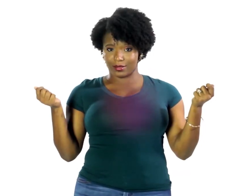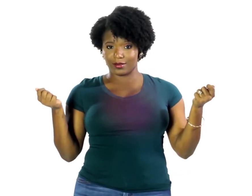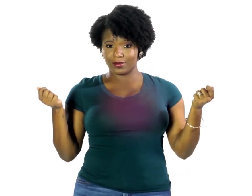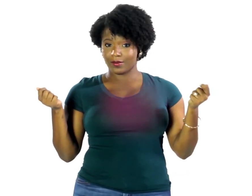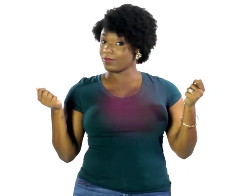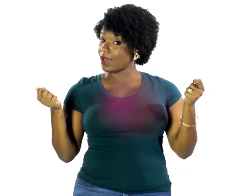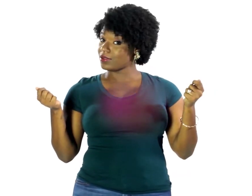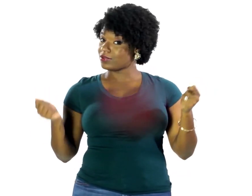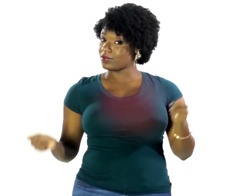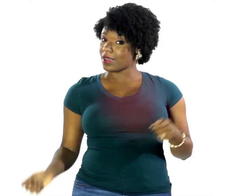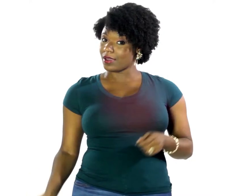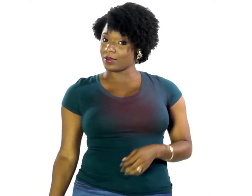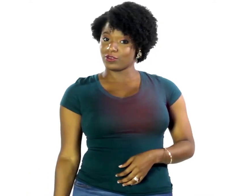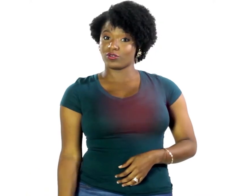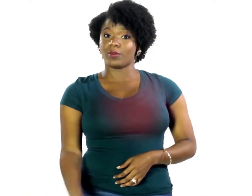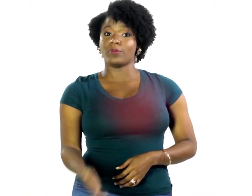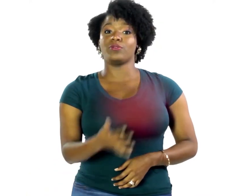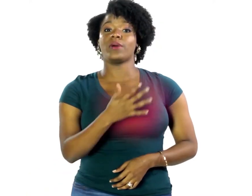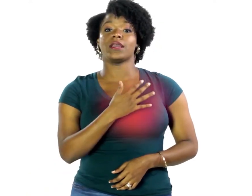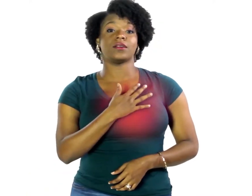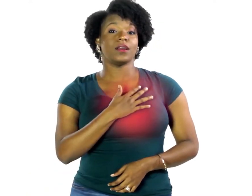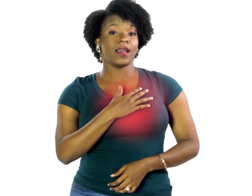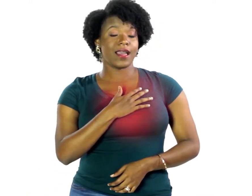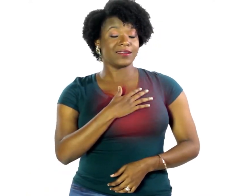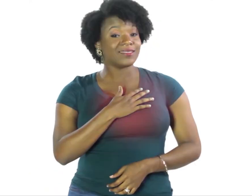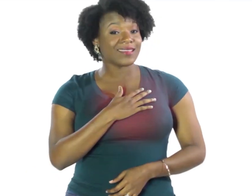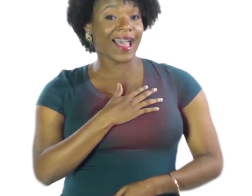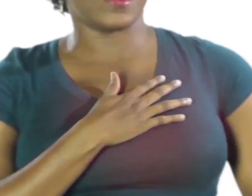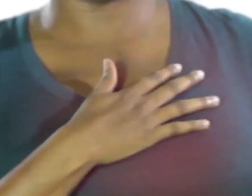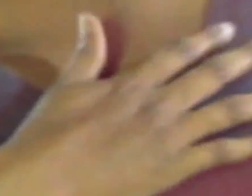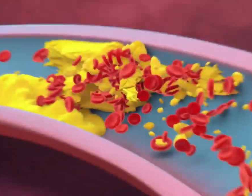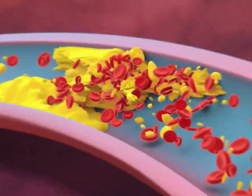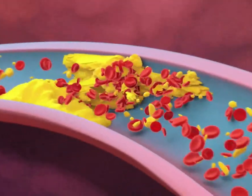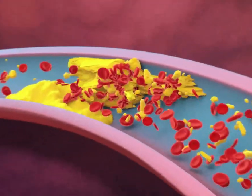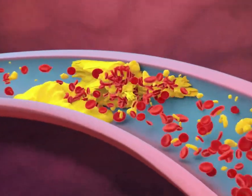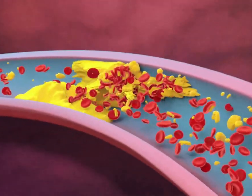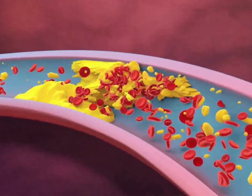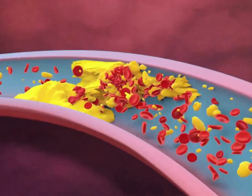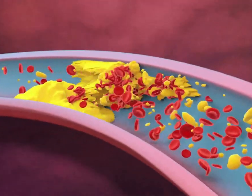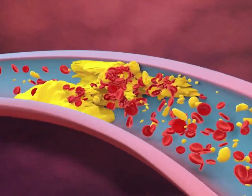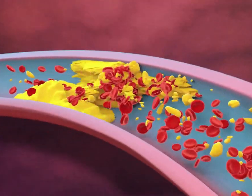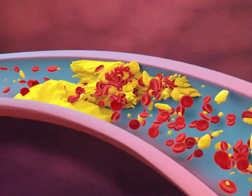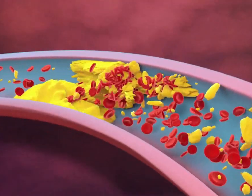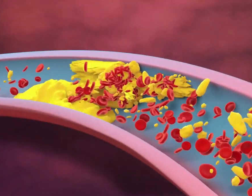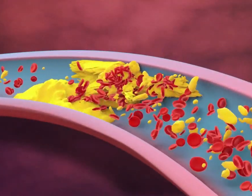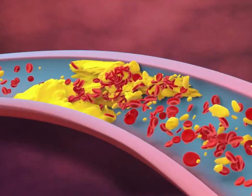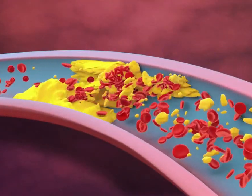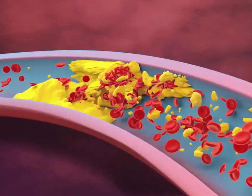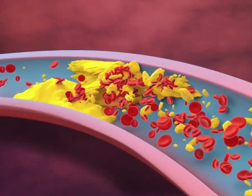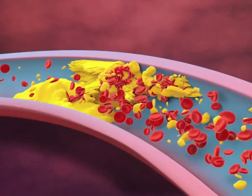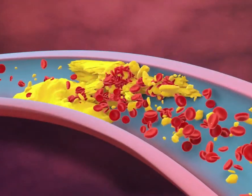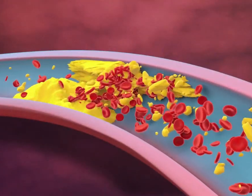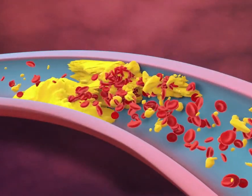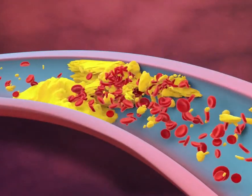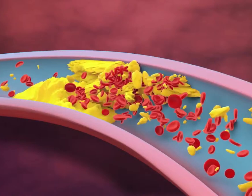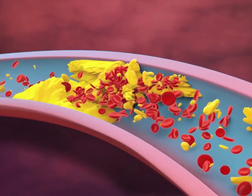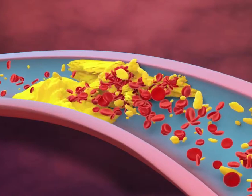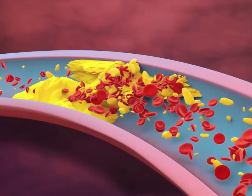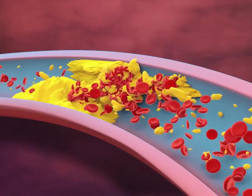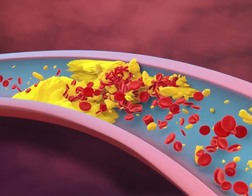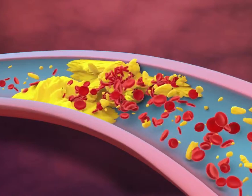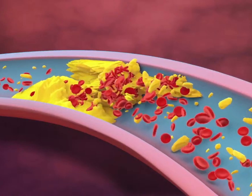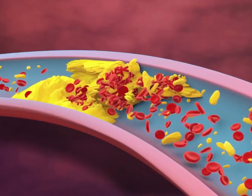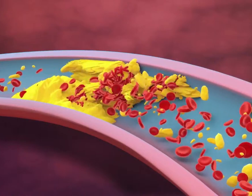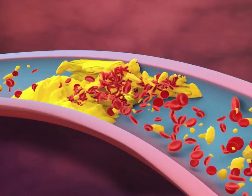healthy. But there could be trouble brewing inside. High levels of bad cholesterol can lead to